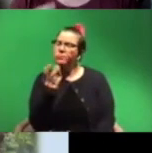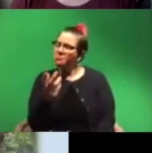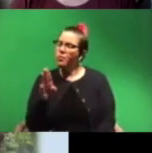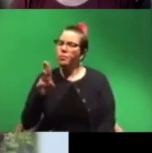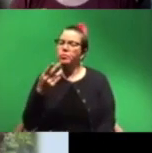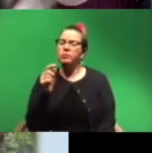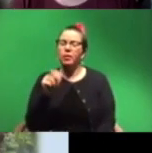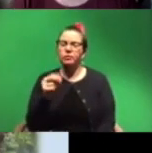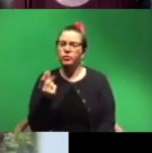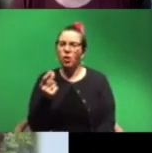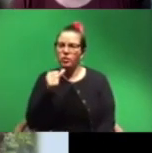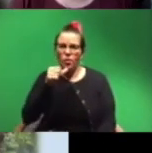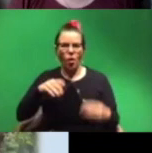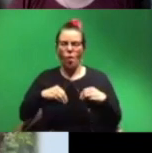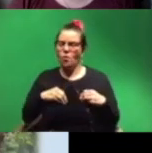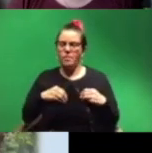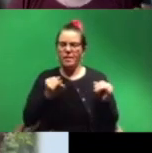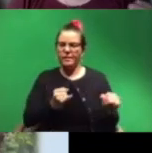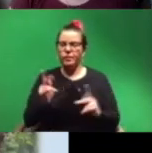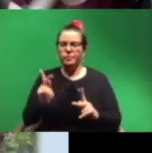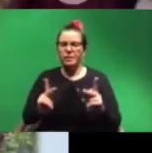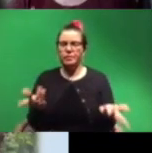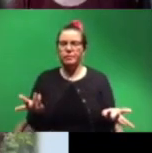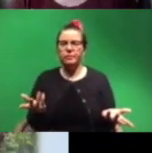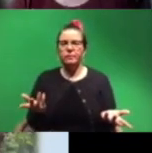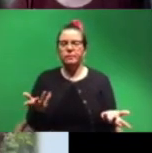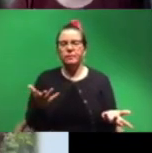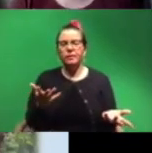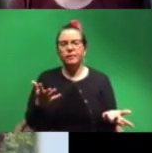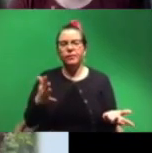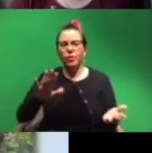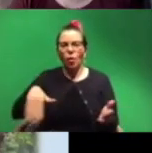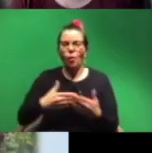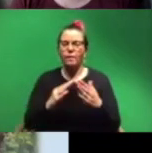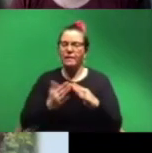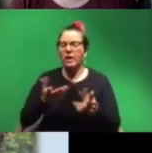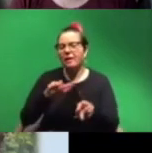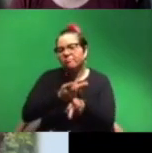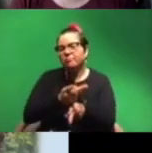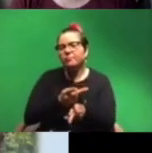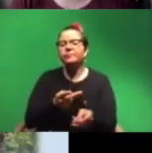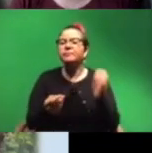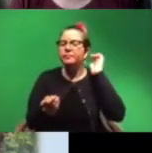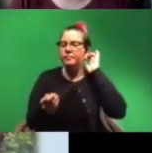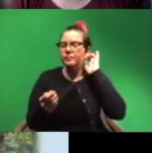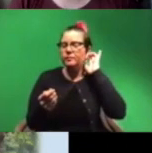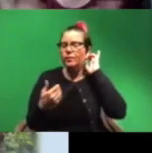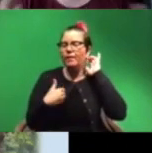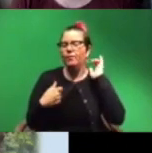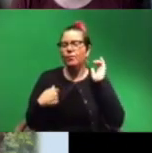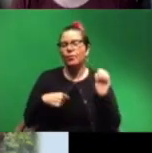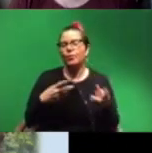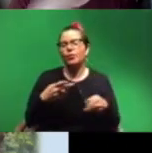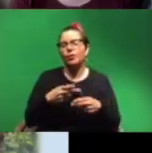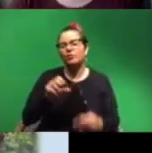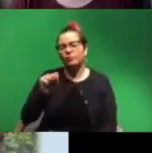owned by an individual person. They're kind of looked after by the whole village. So you would get what we would probably call stray